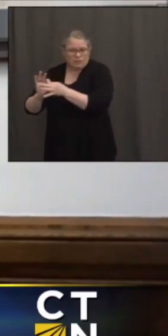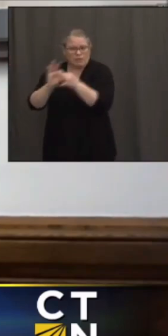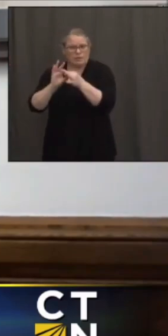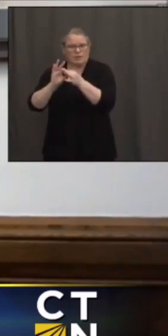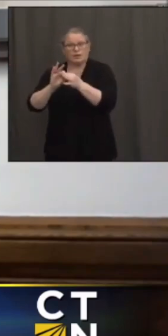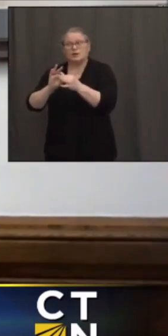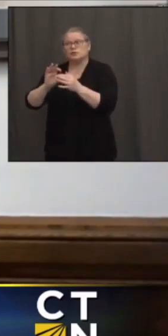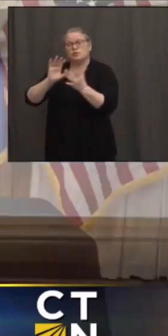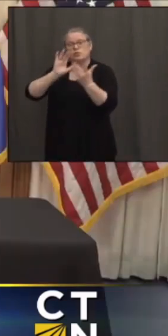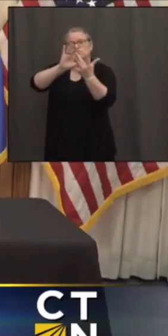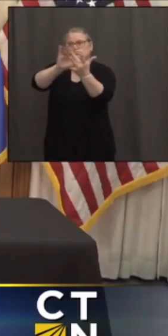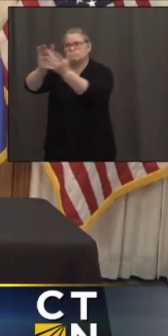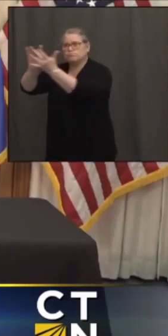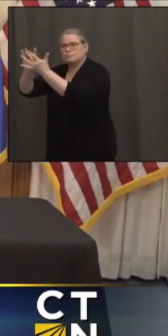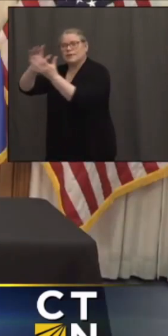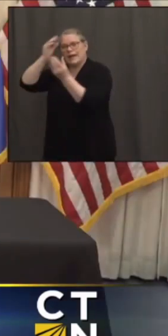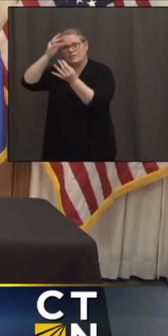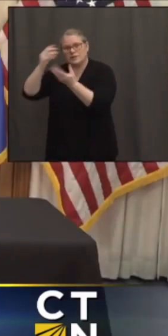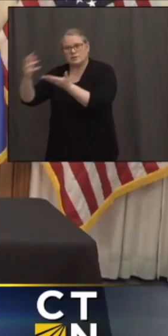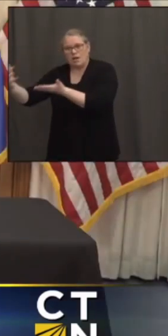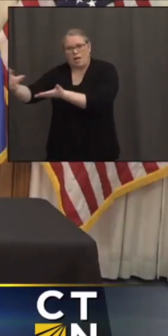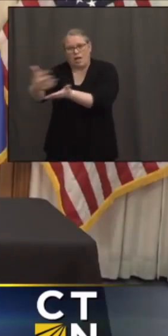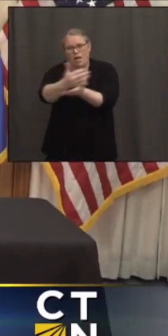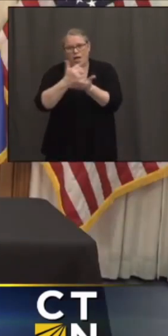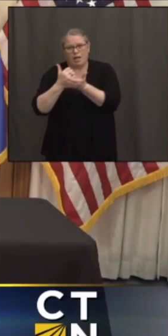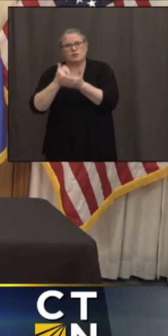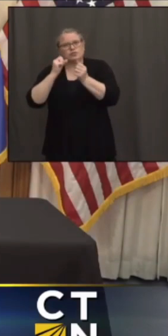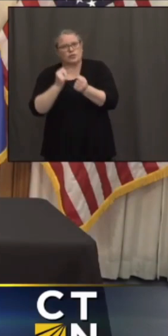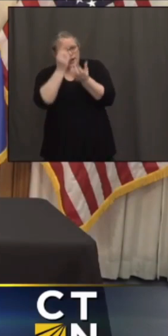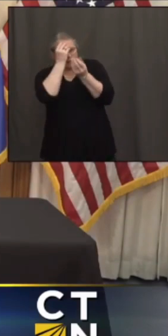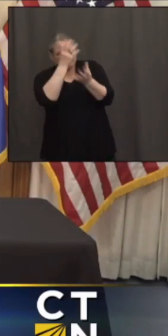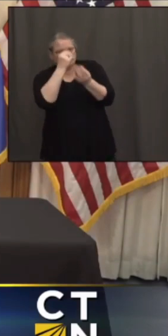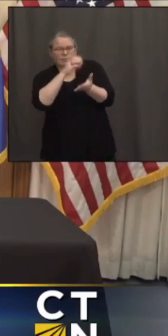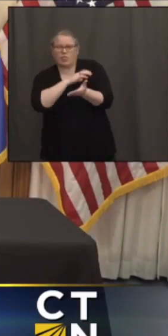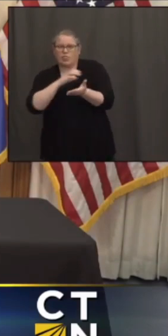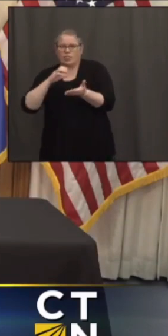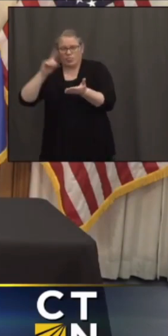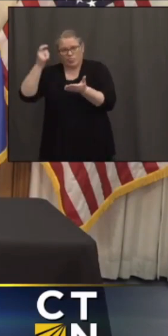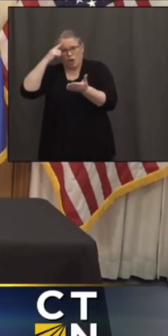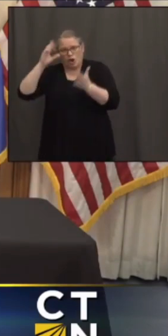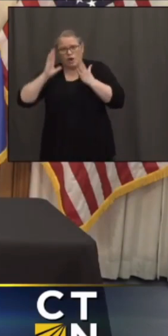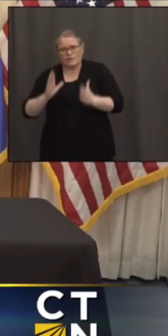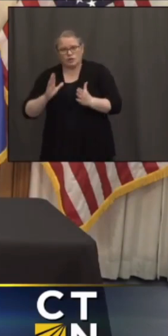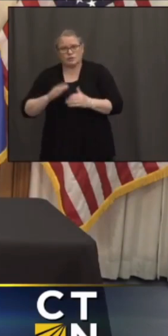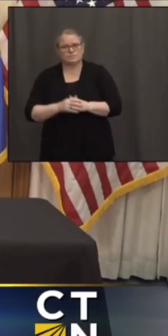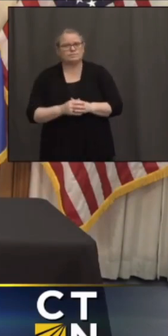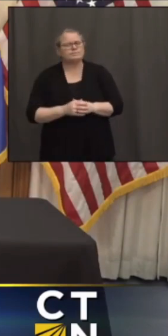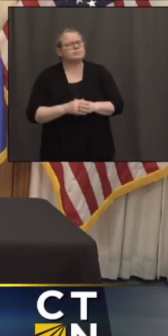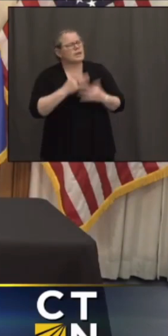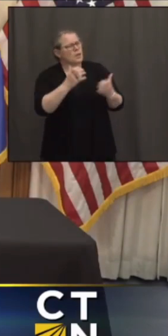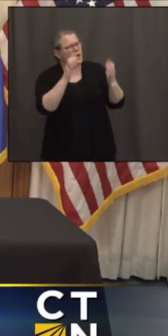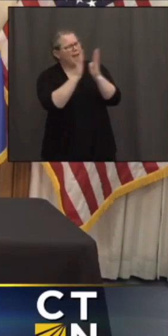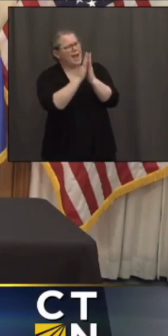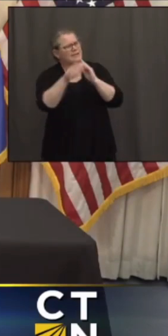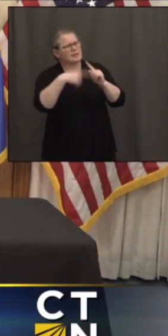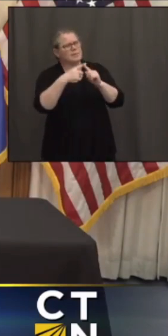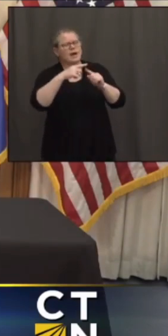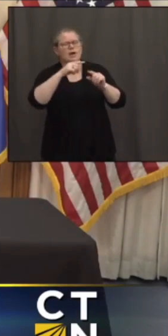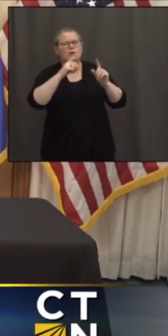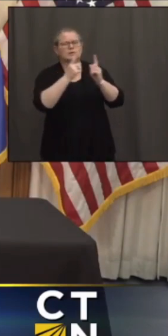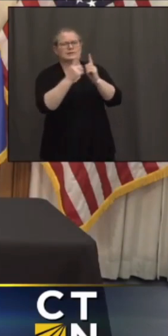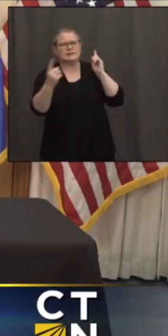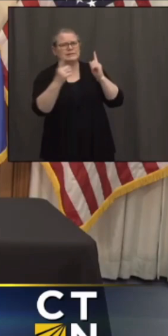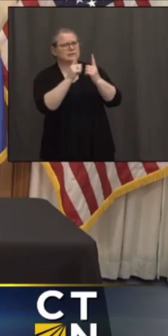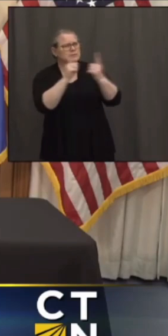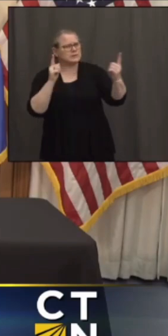governor. Okay, and I'd like to ask also specifically about the social distancing requirement. I spoke with a doctor from